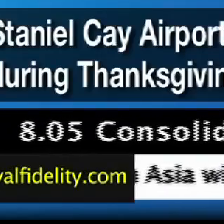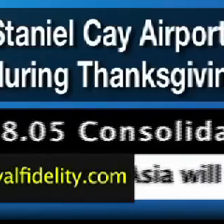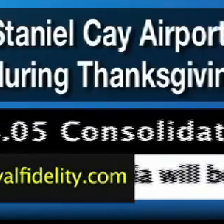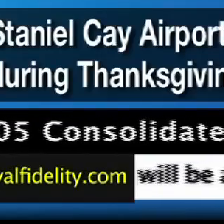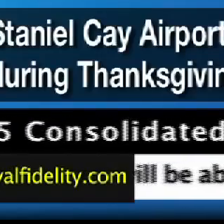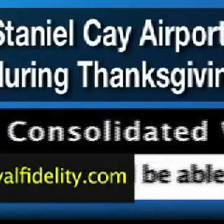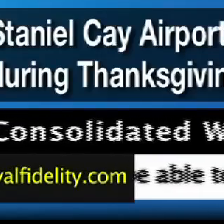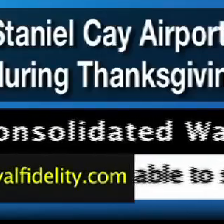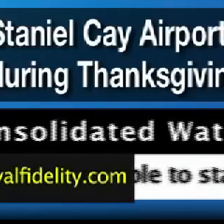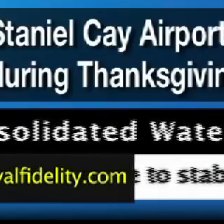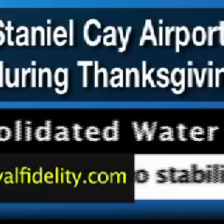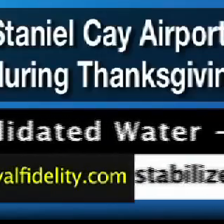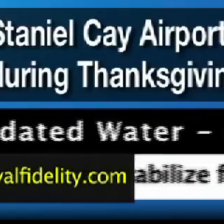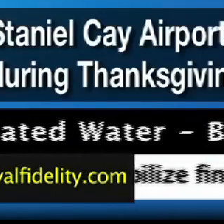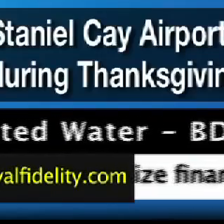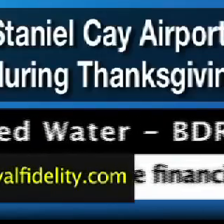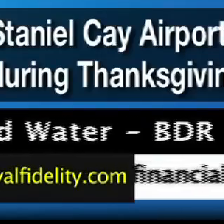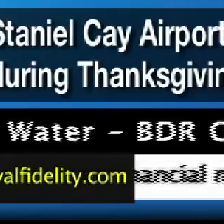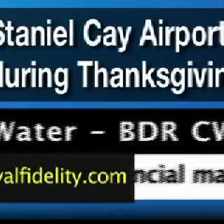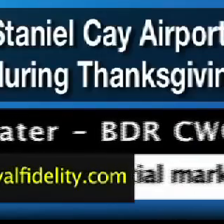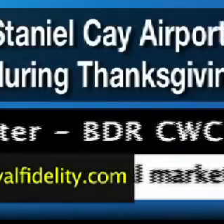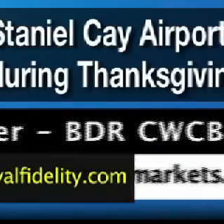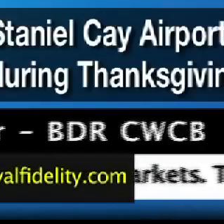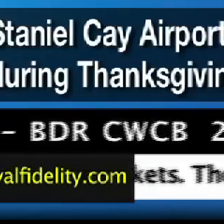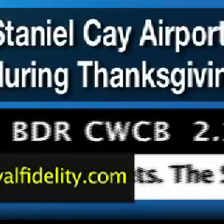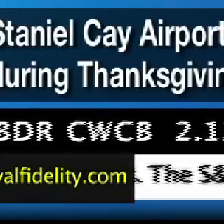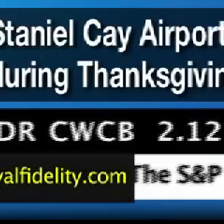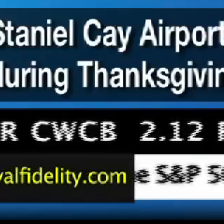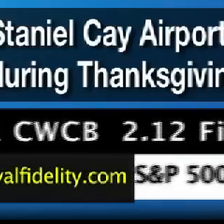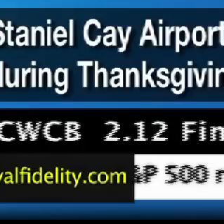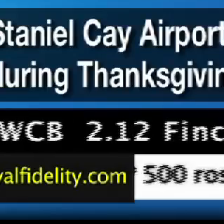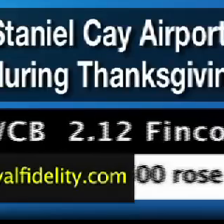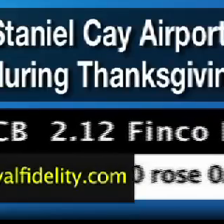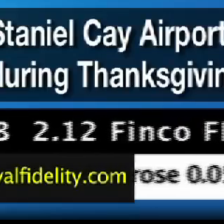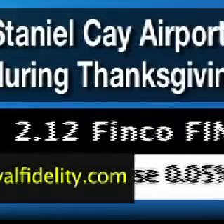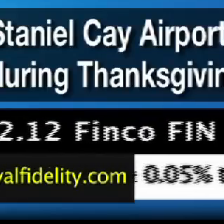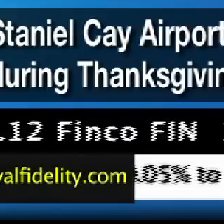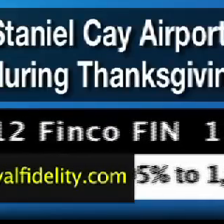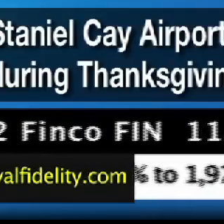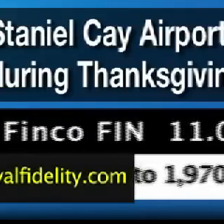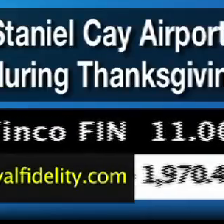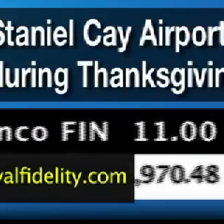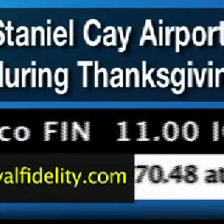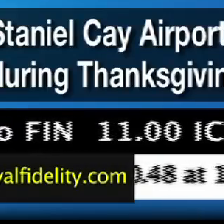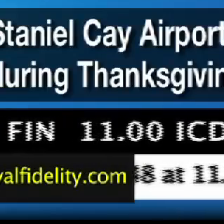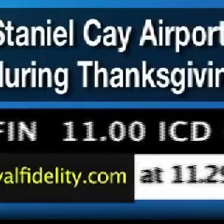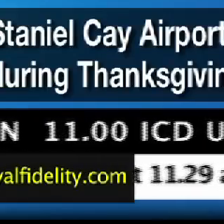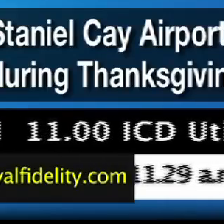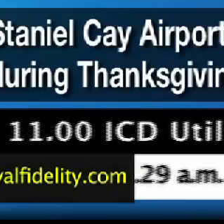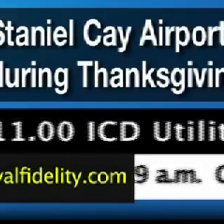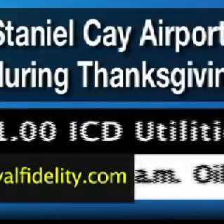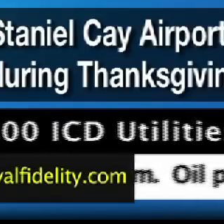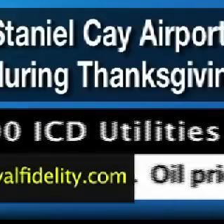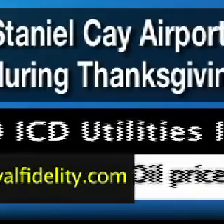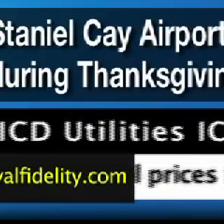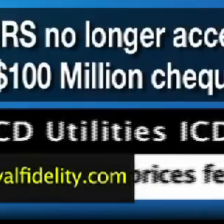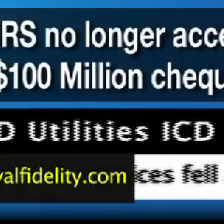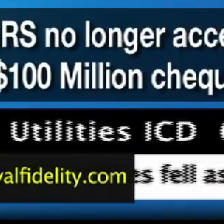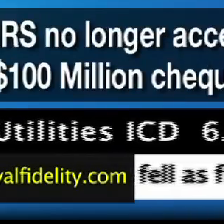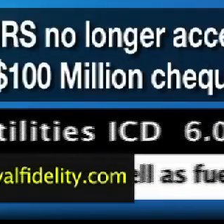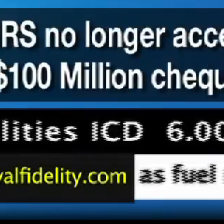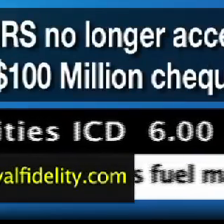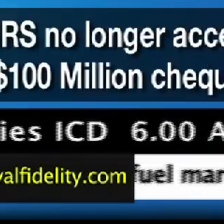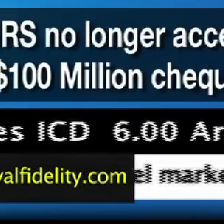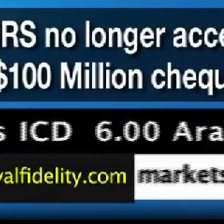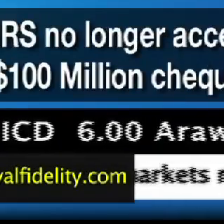big business weekend for them, and they look forward to reaping the financial rewards associated with the reopening of the airport.